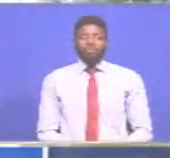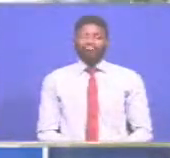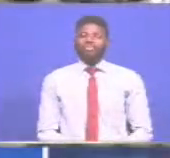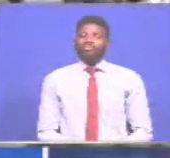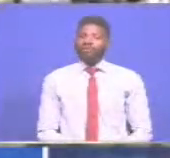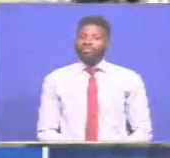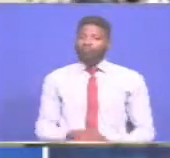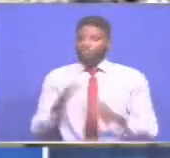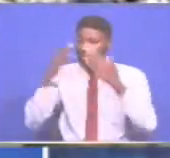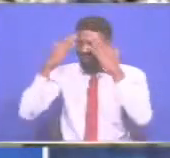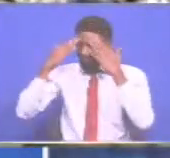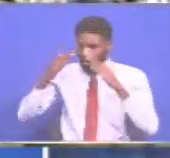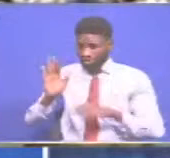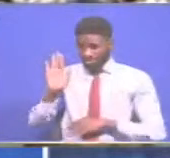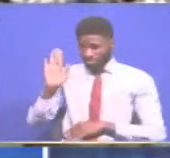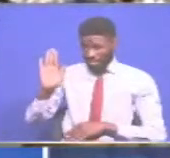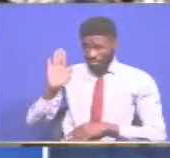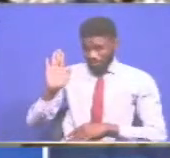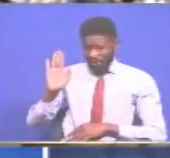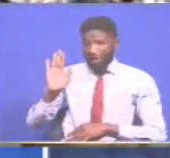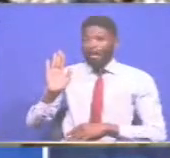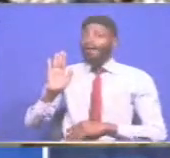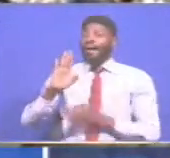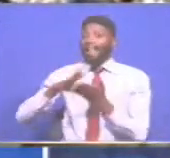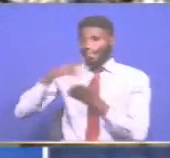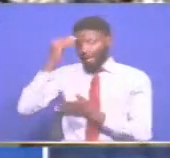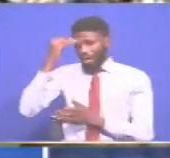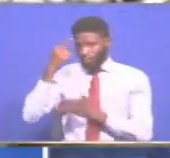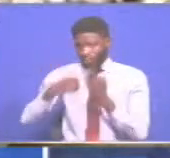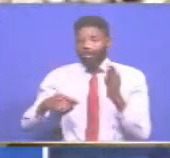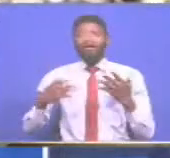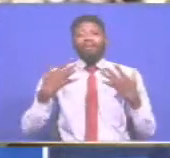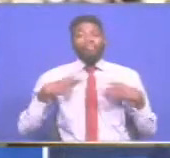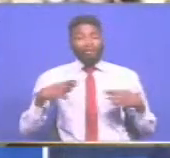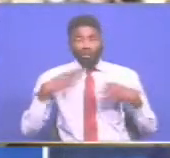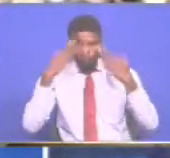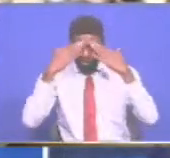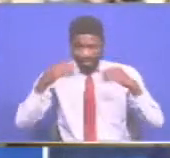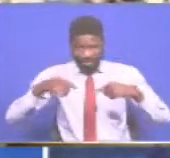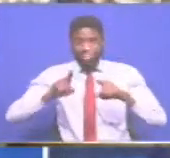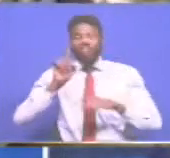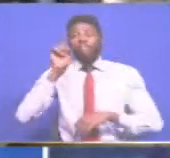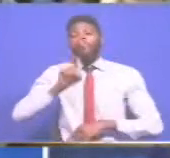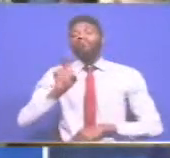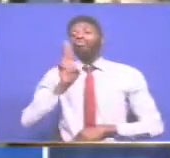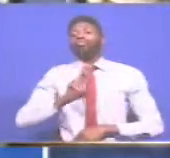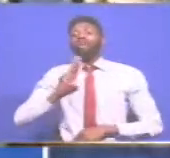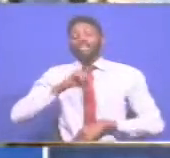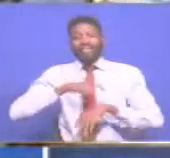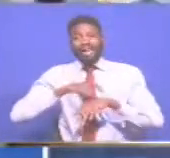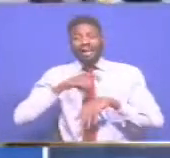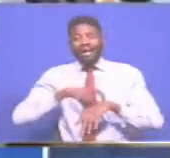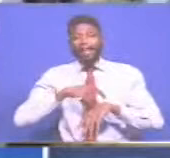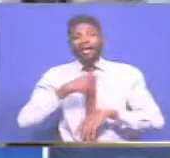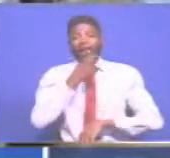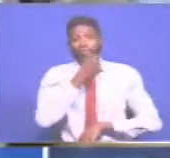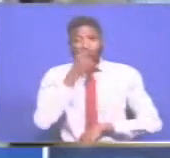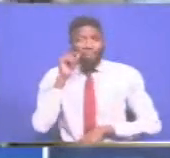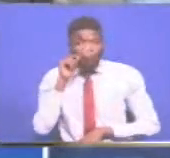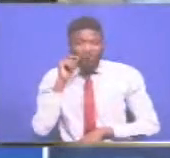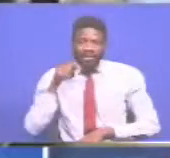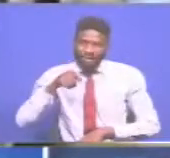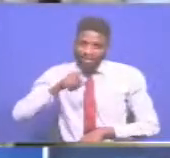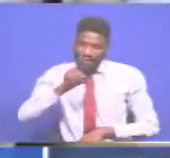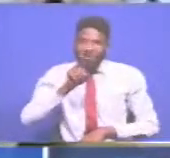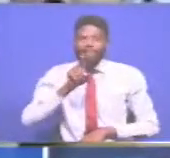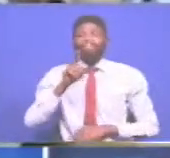According to Muslim doctrines, the faithful are encouraged to use the Ramadan period for religious introspection and extend a helping hand to others